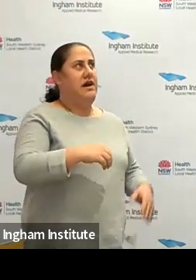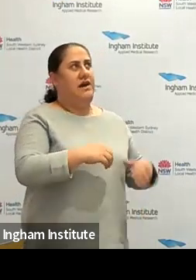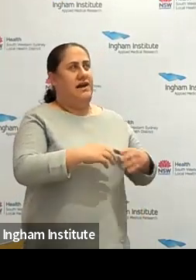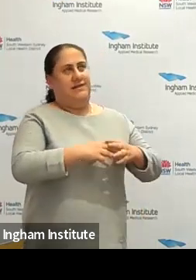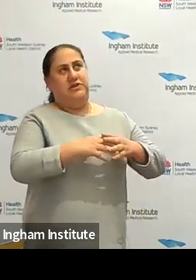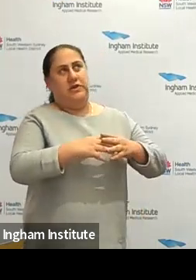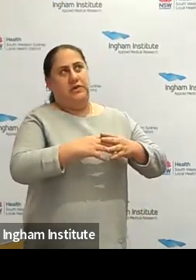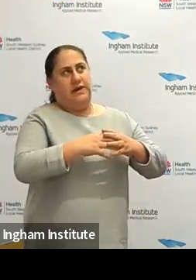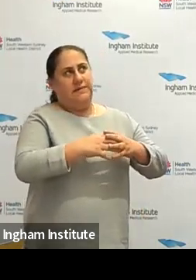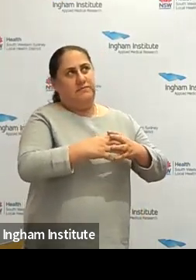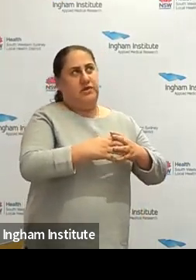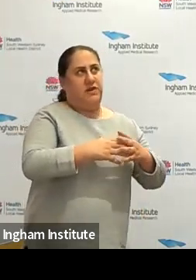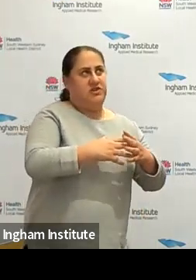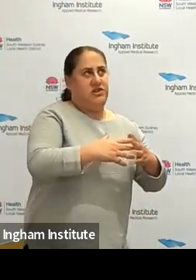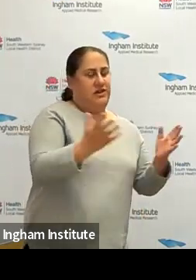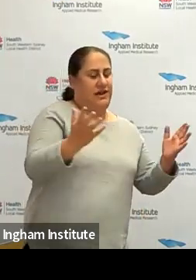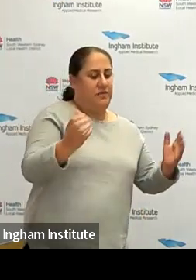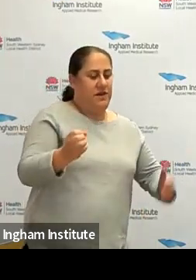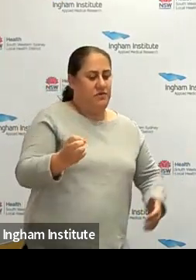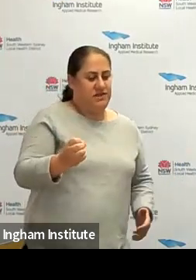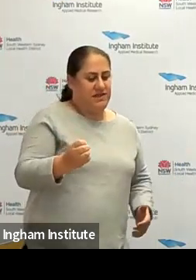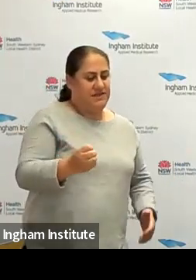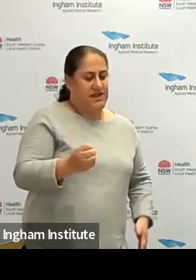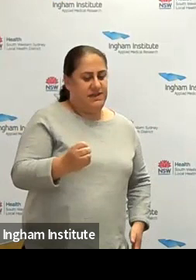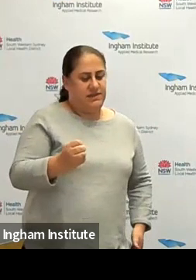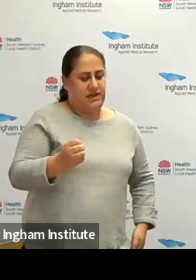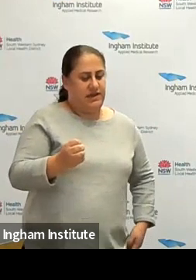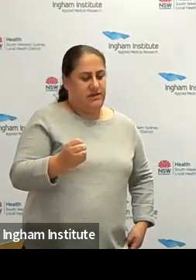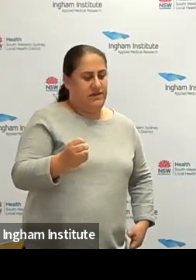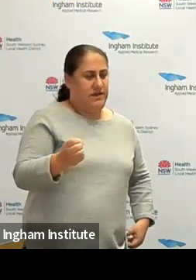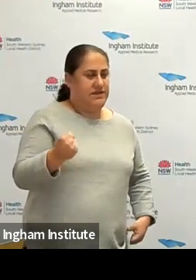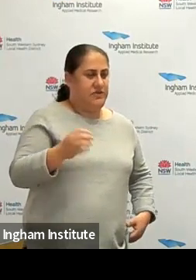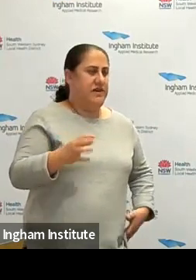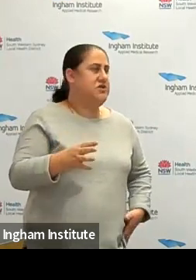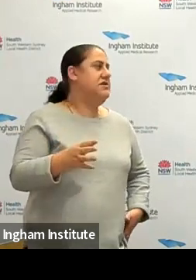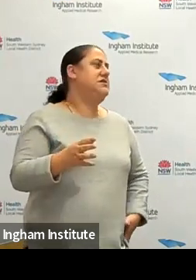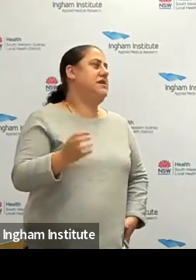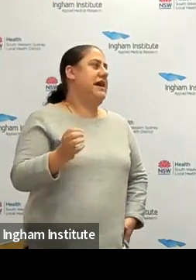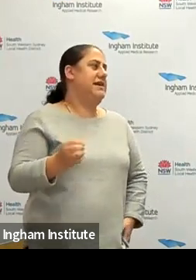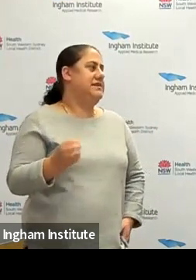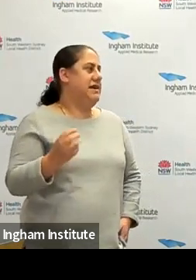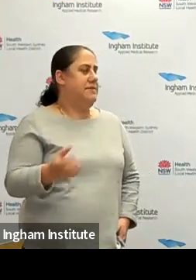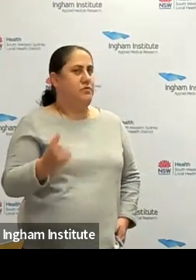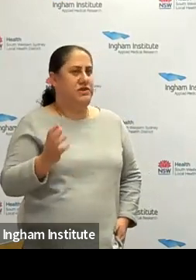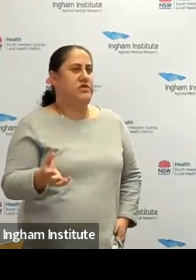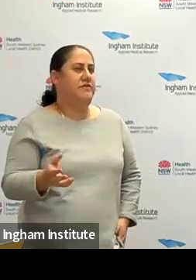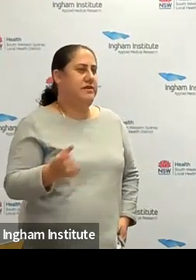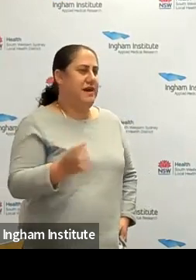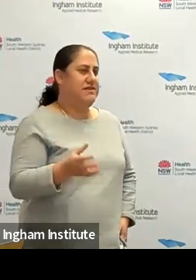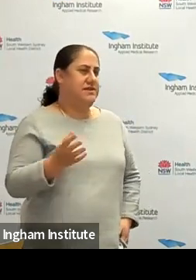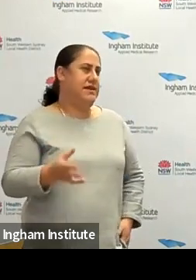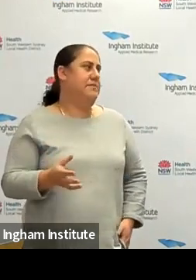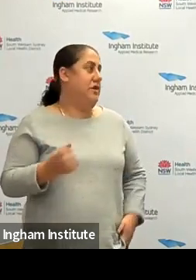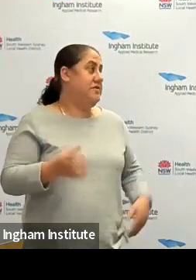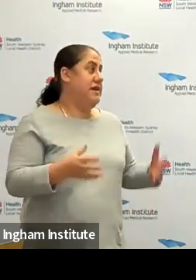to, you know, pretty much allow people to understand that there's prevention, and we do have